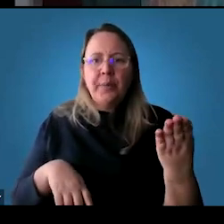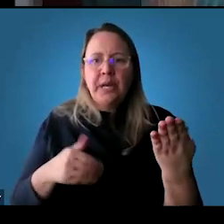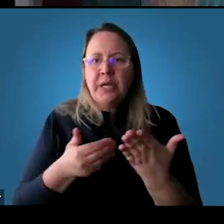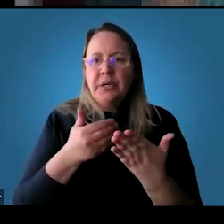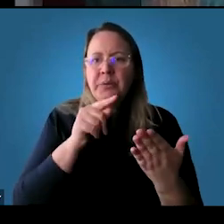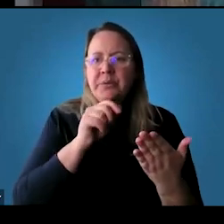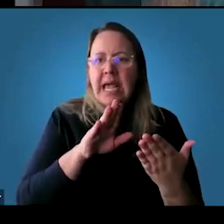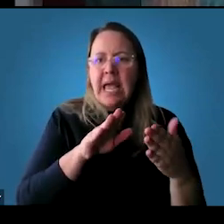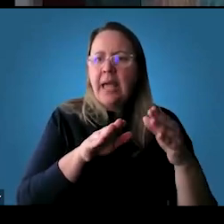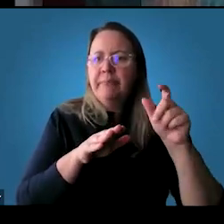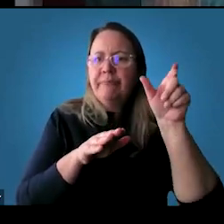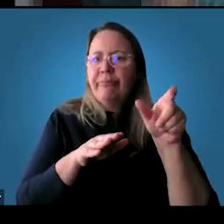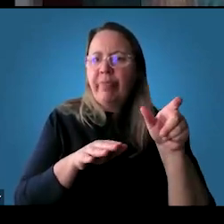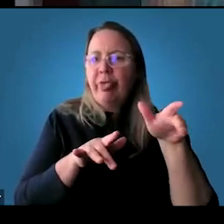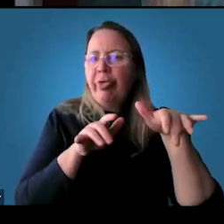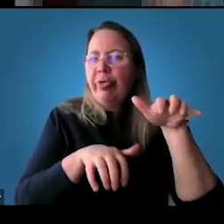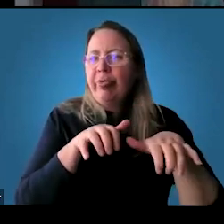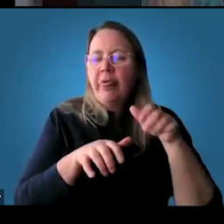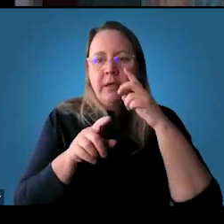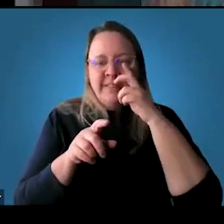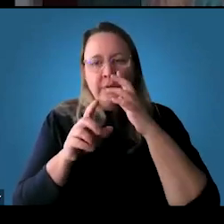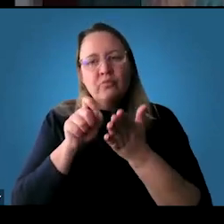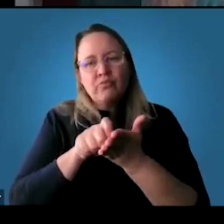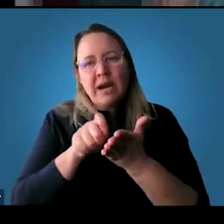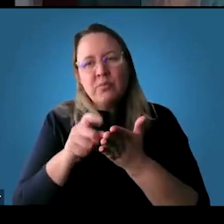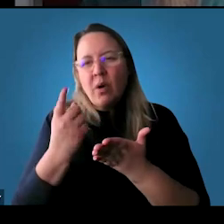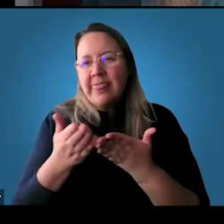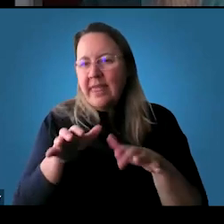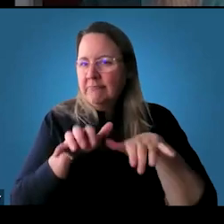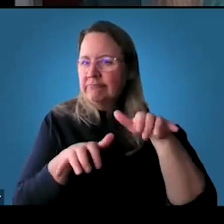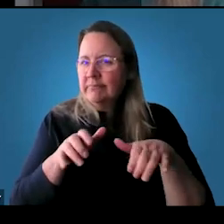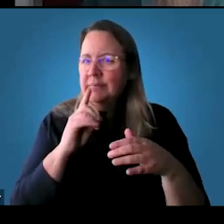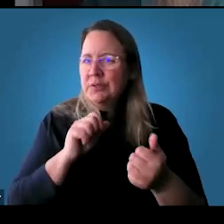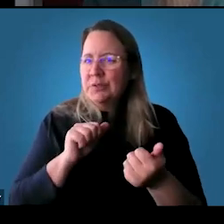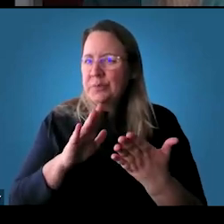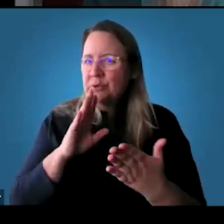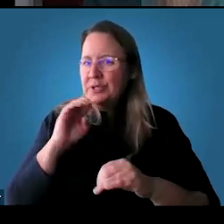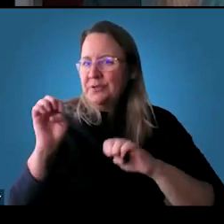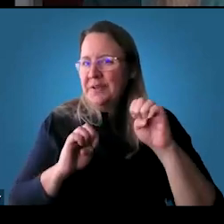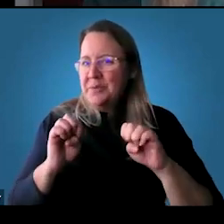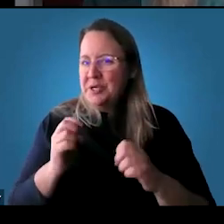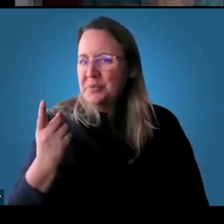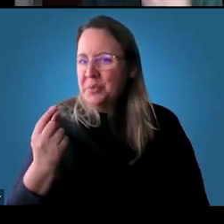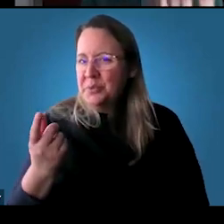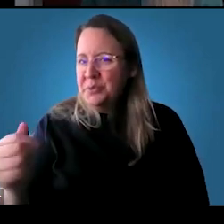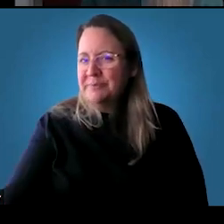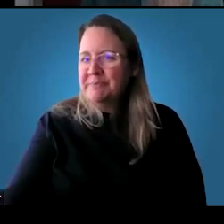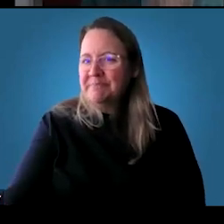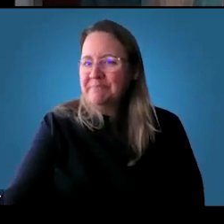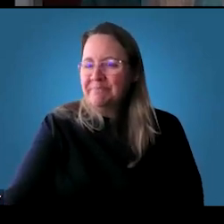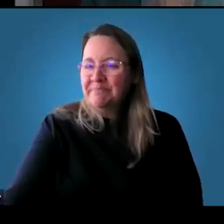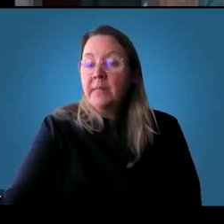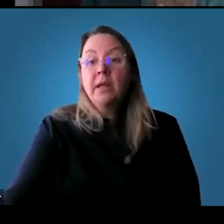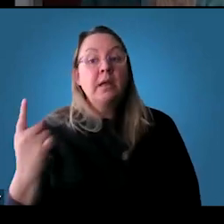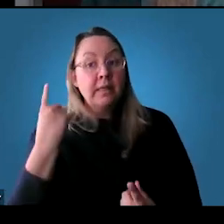write down what is one thing that you can do to begin evolving your approach to evaluation. As you're